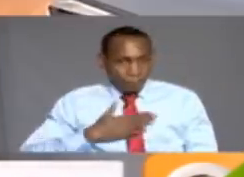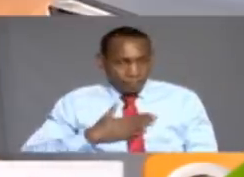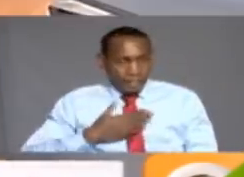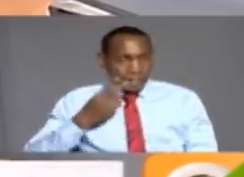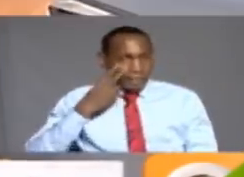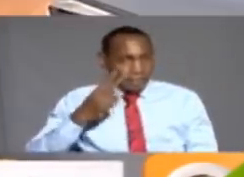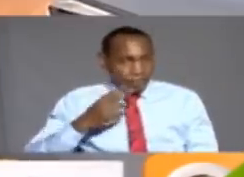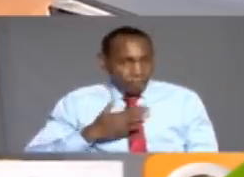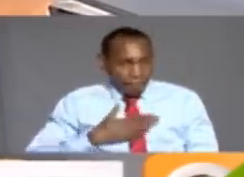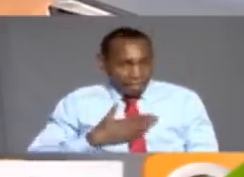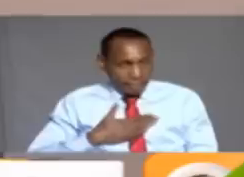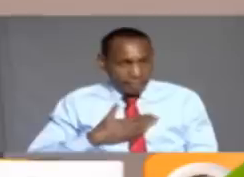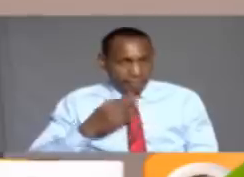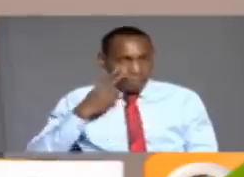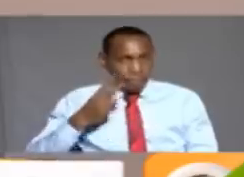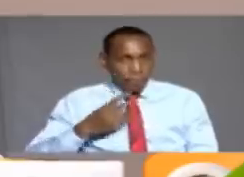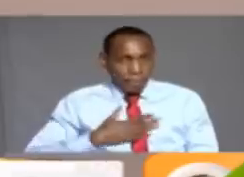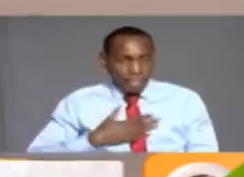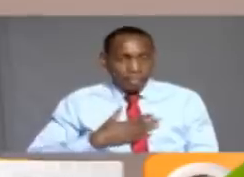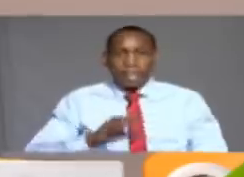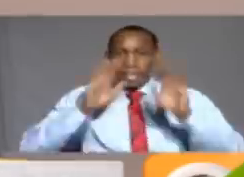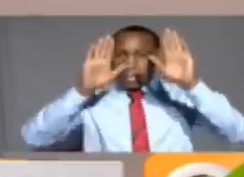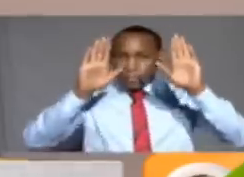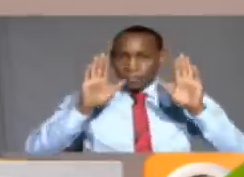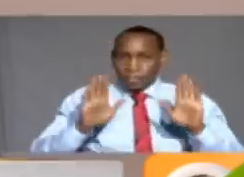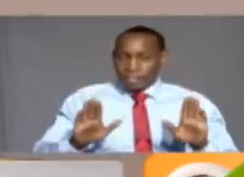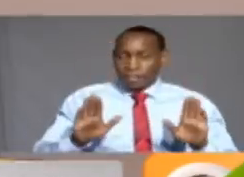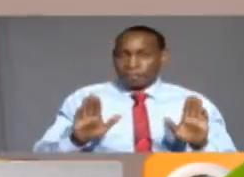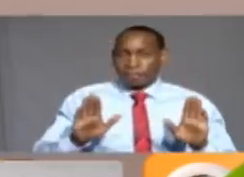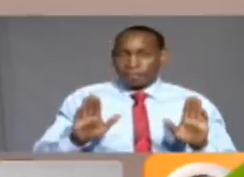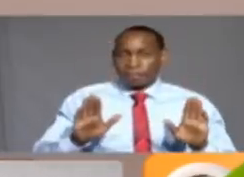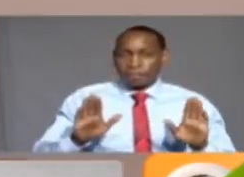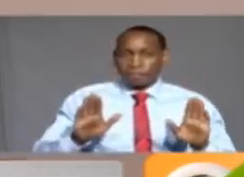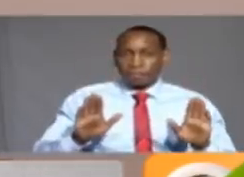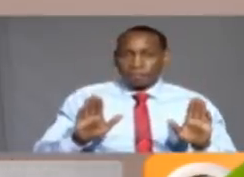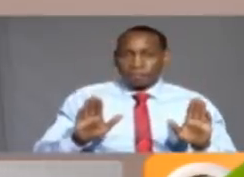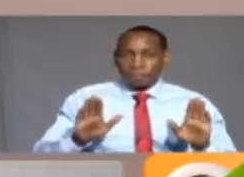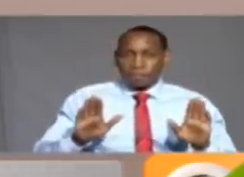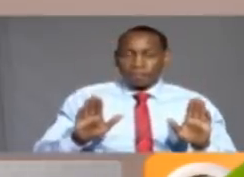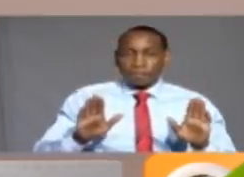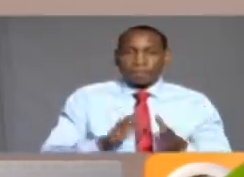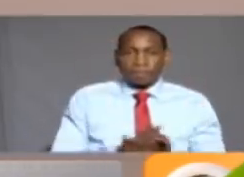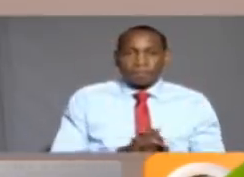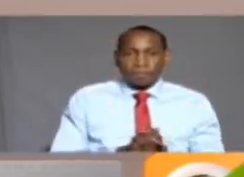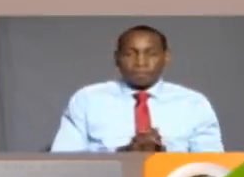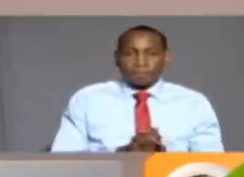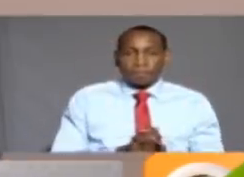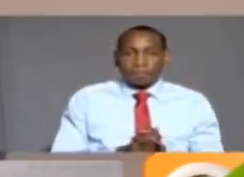my view saying. Hussein is important. It's irrespective fine